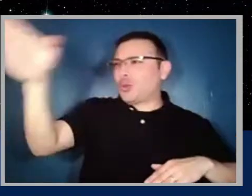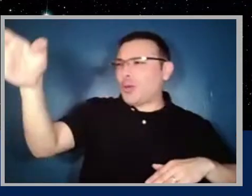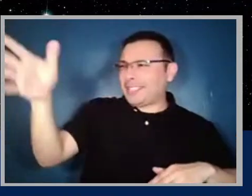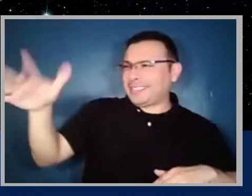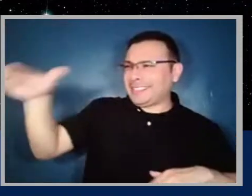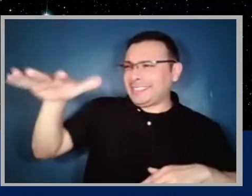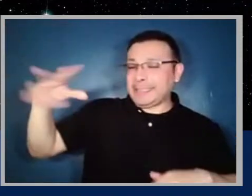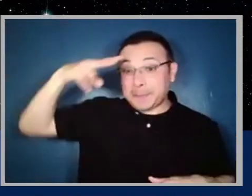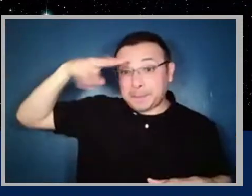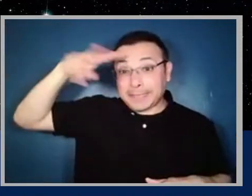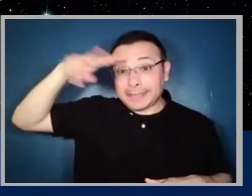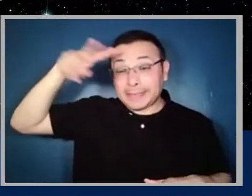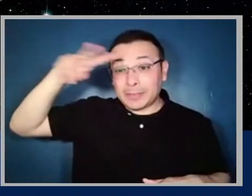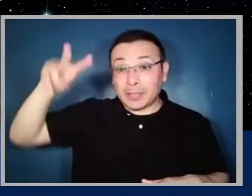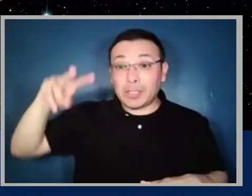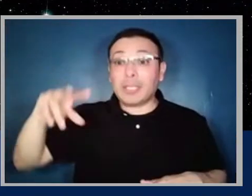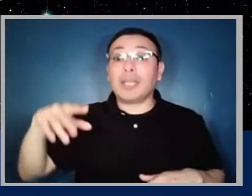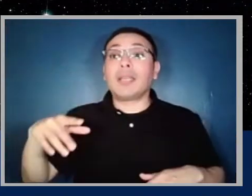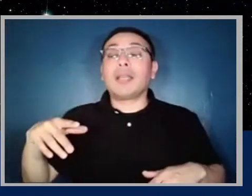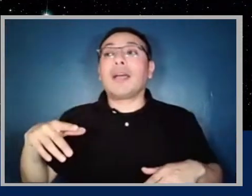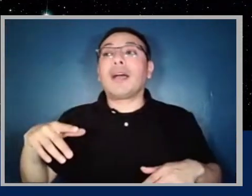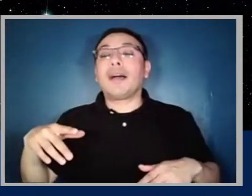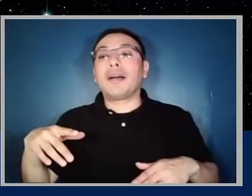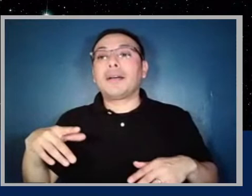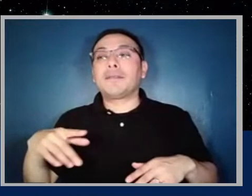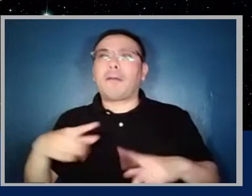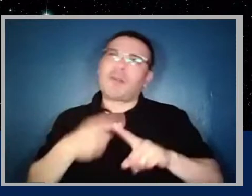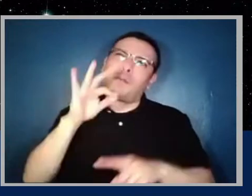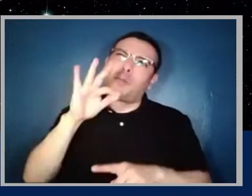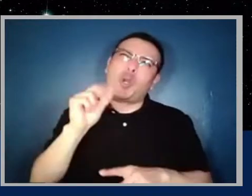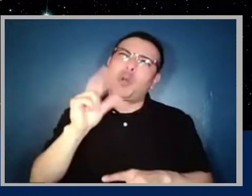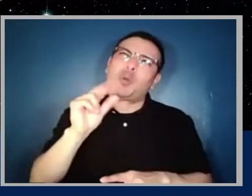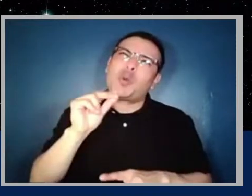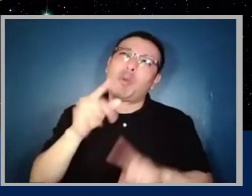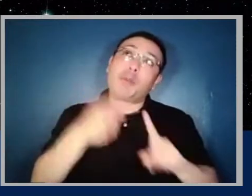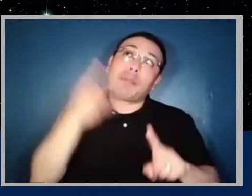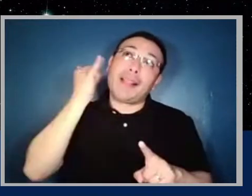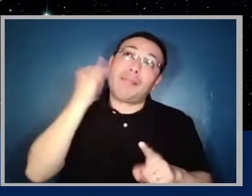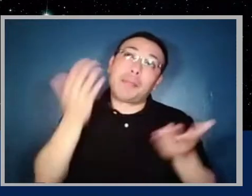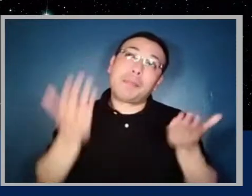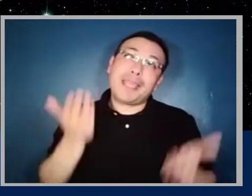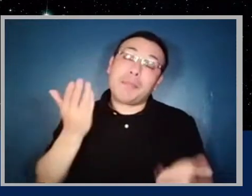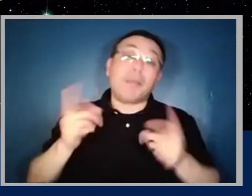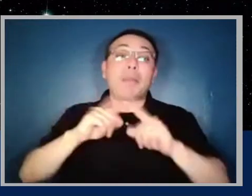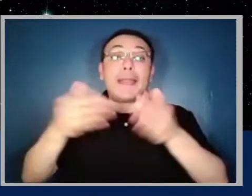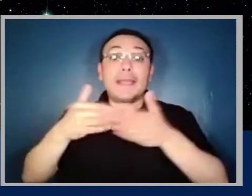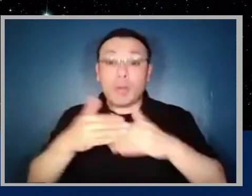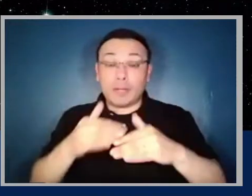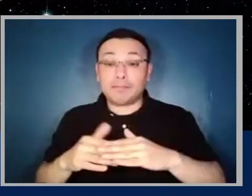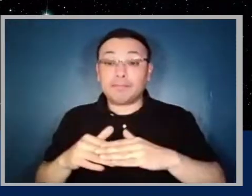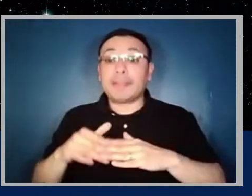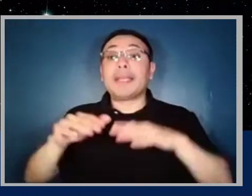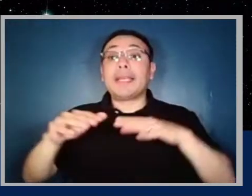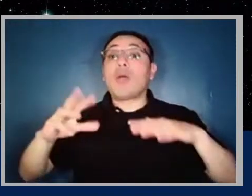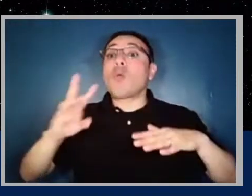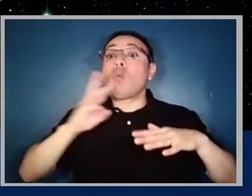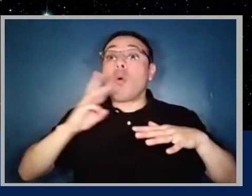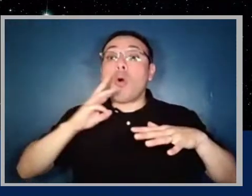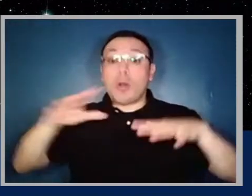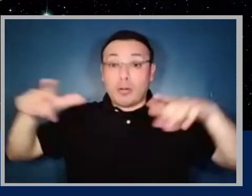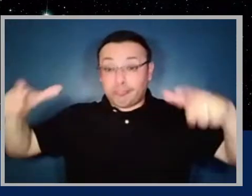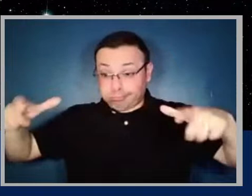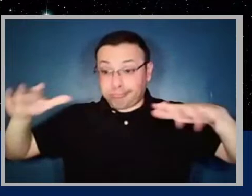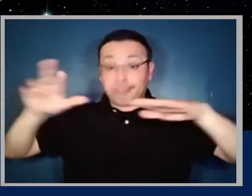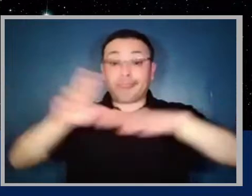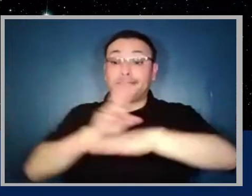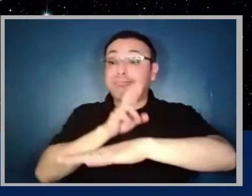really weird trajectory. Maybe Vandenberg could do it, right? But we launch out of the water. So early in the flight, like when we're really sort of getting